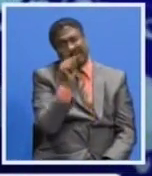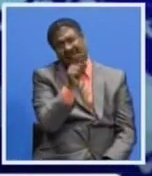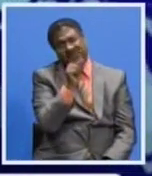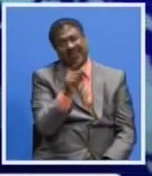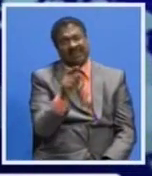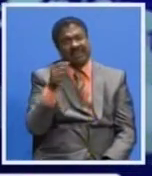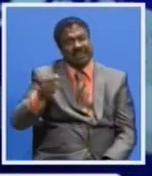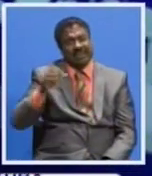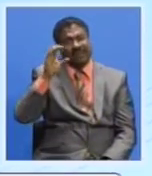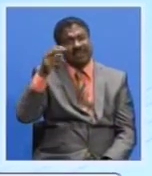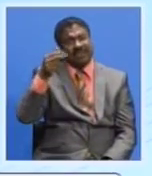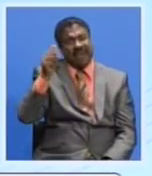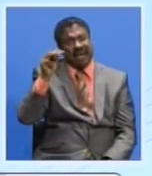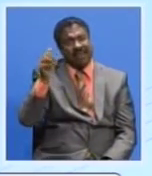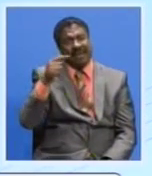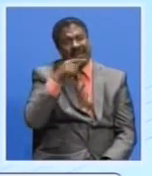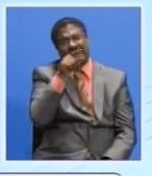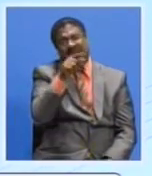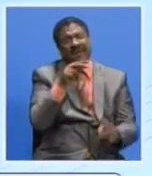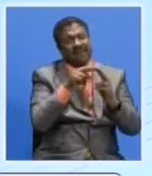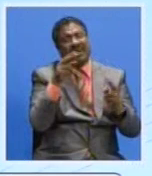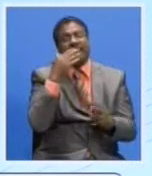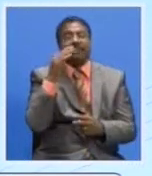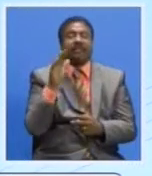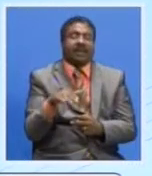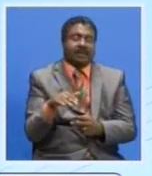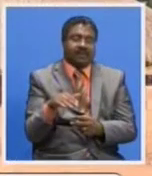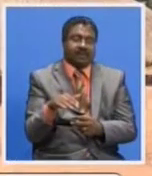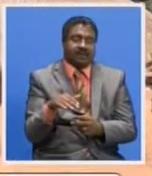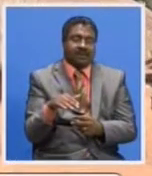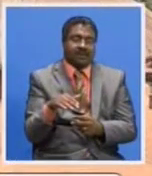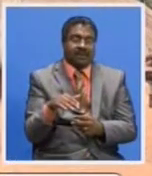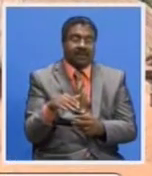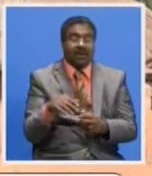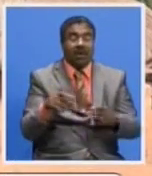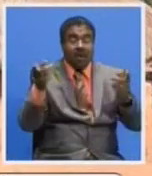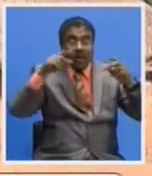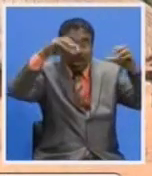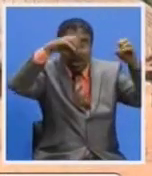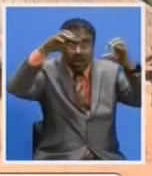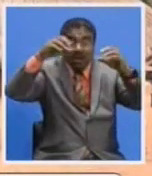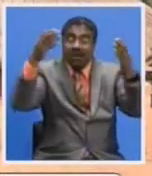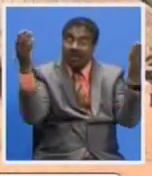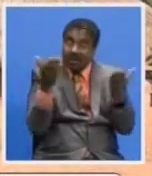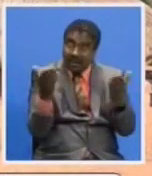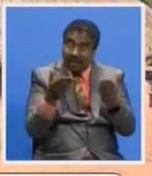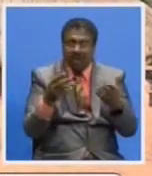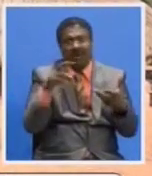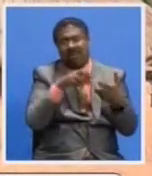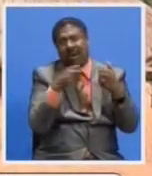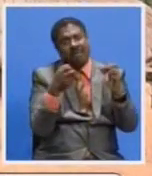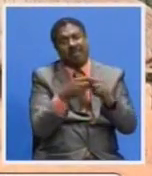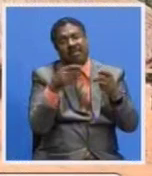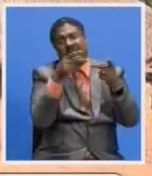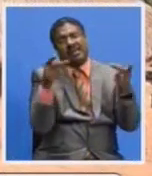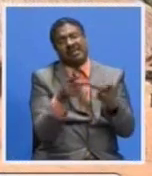details. Lack of access to electricity has remained a daunting challenge to socio-economic development in outlying